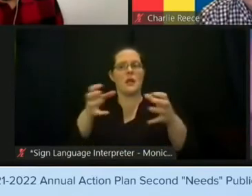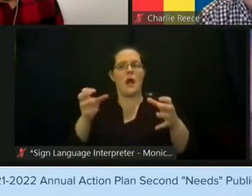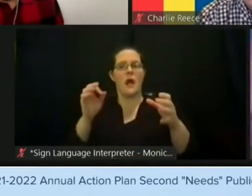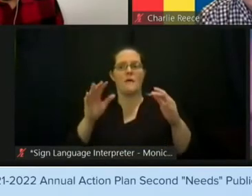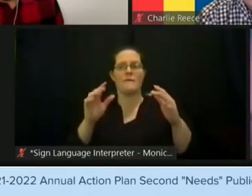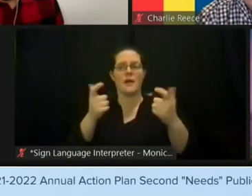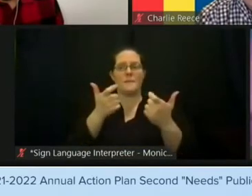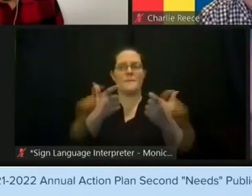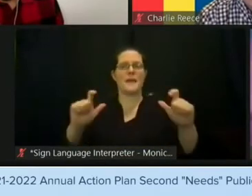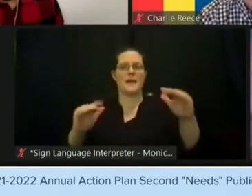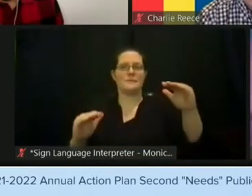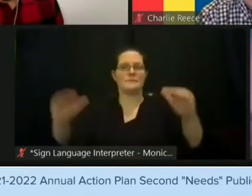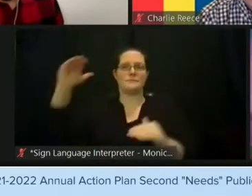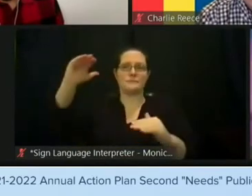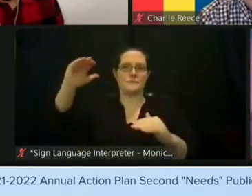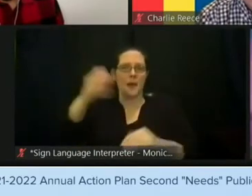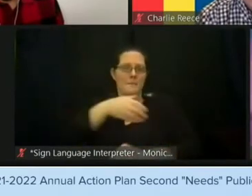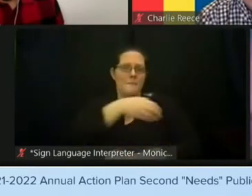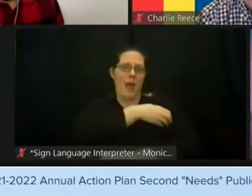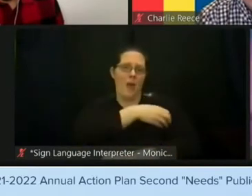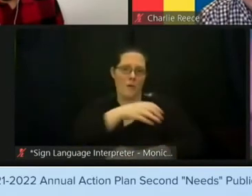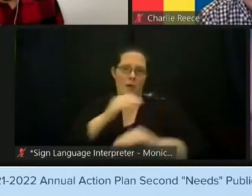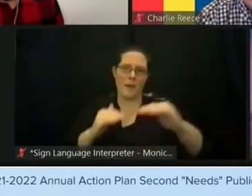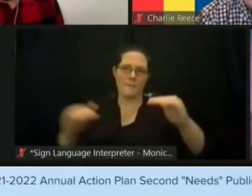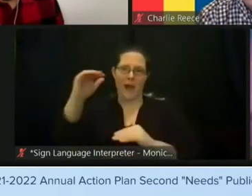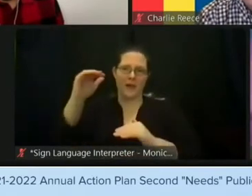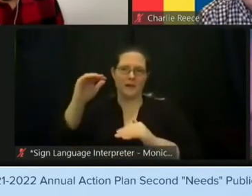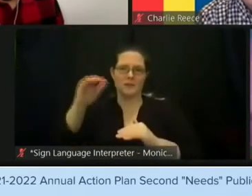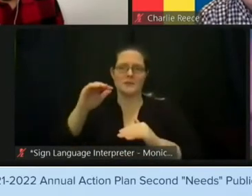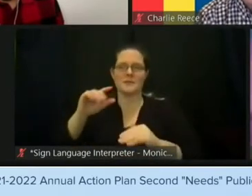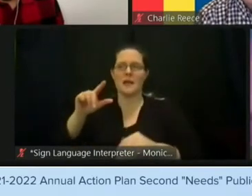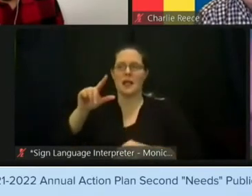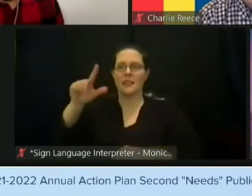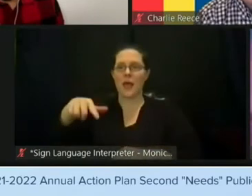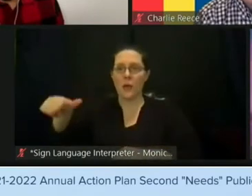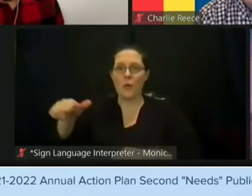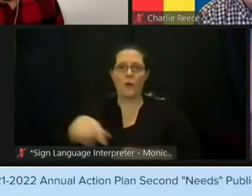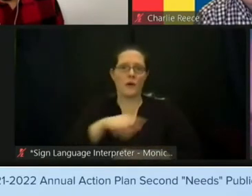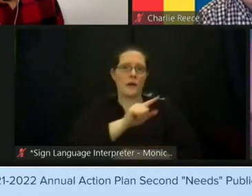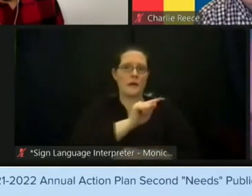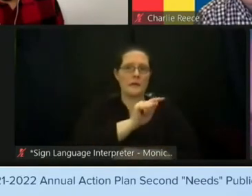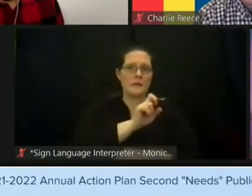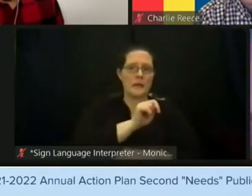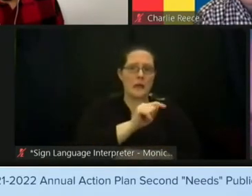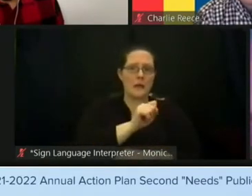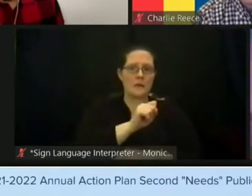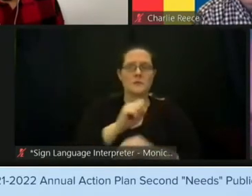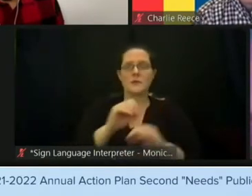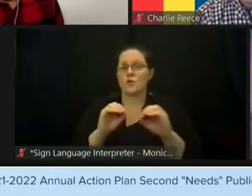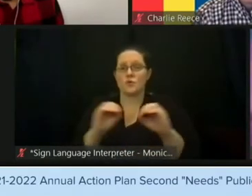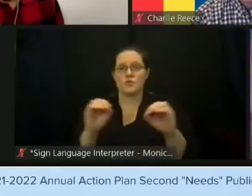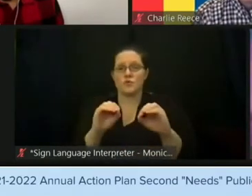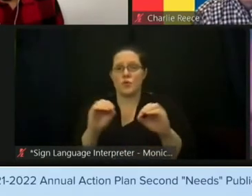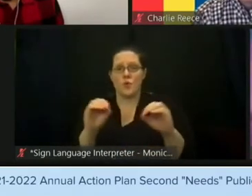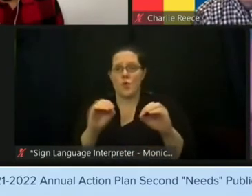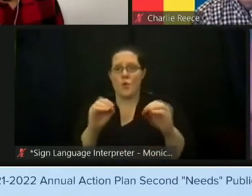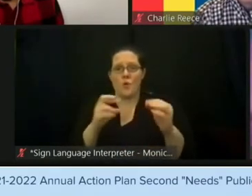between landlords and tenants in the city. There's no landlord registry. We have an increasing number of corporate,